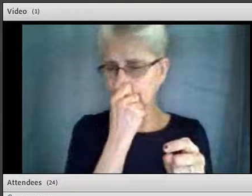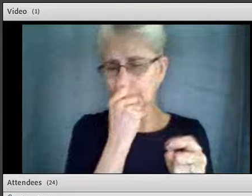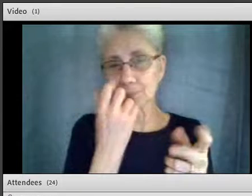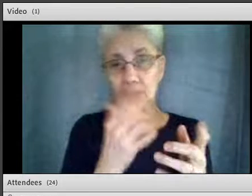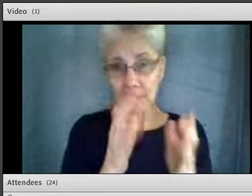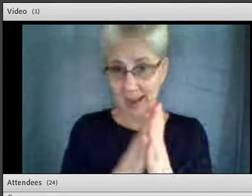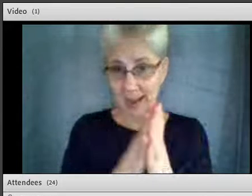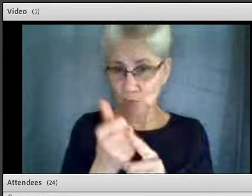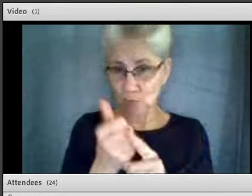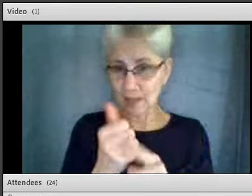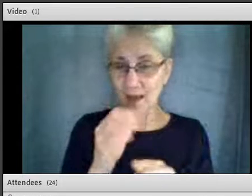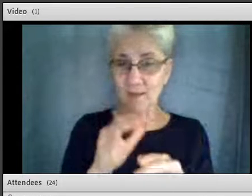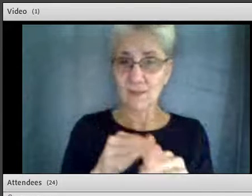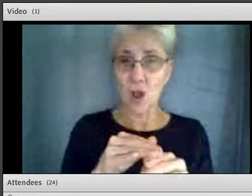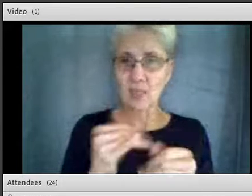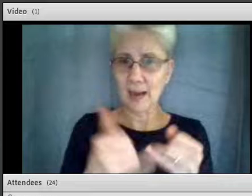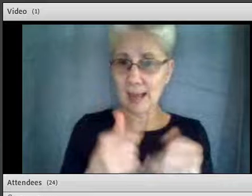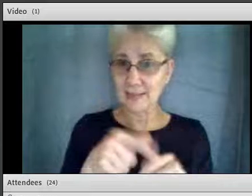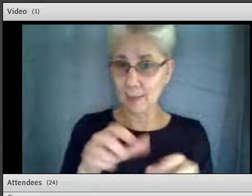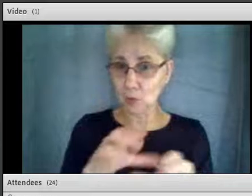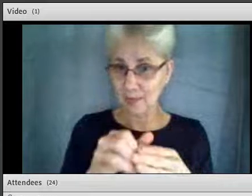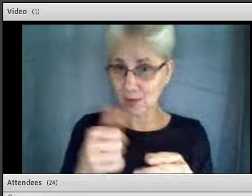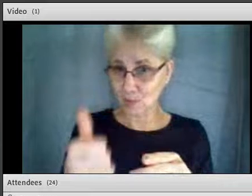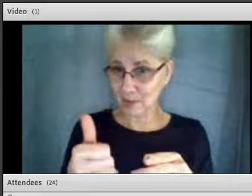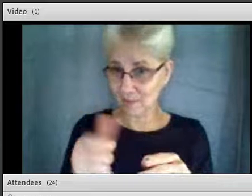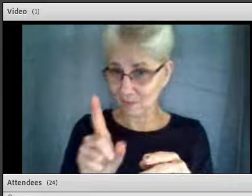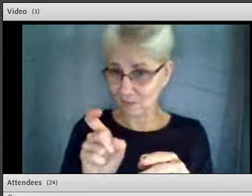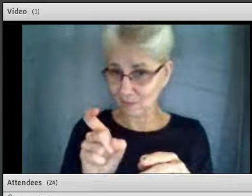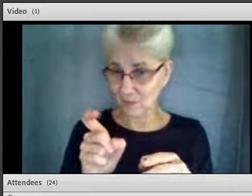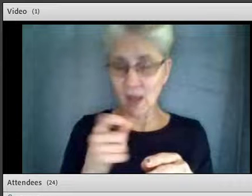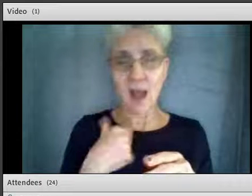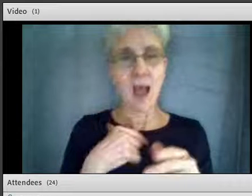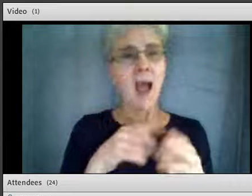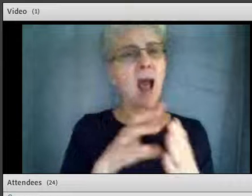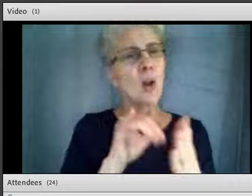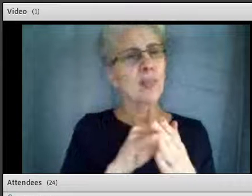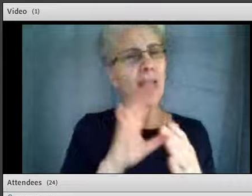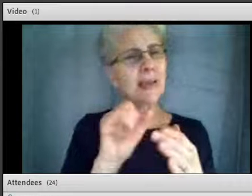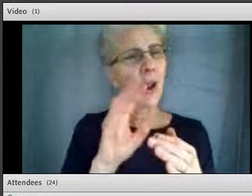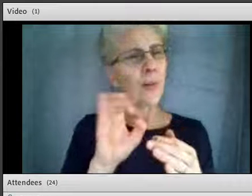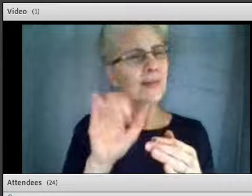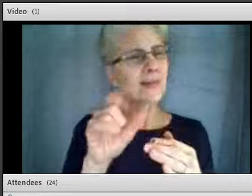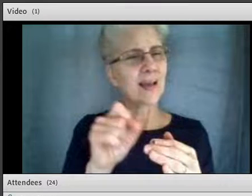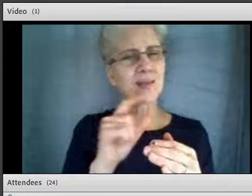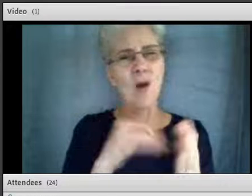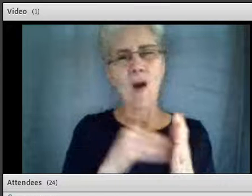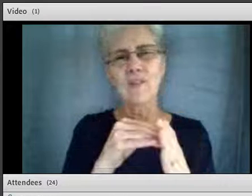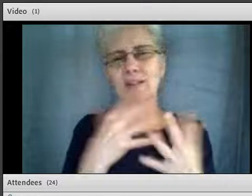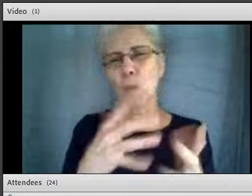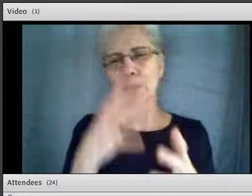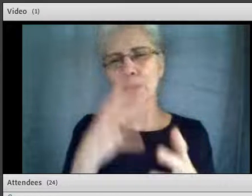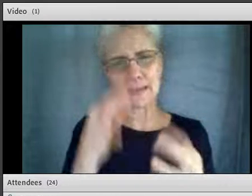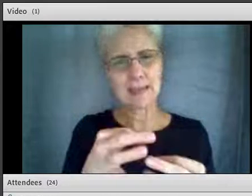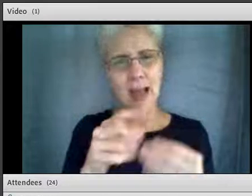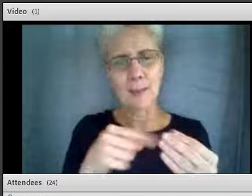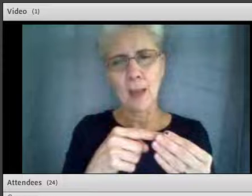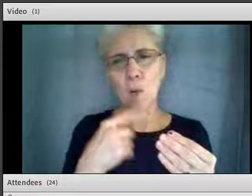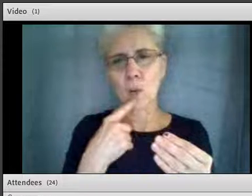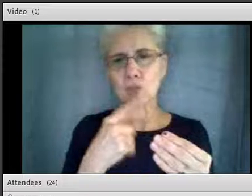that you did that? I find that carousels are often that nobody wants to make a decision about what should be featured, and it's a